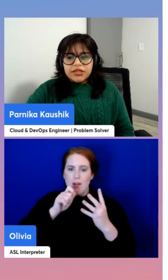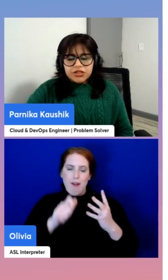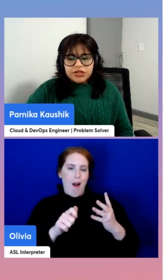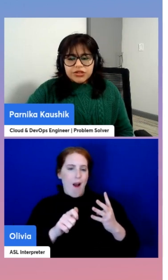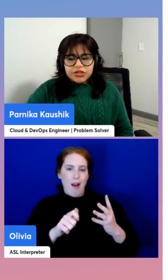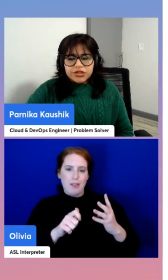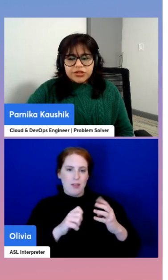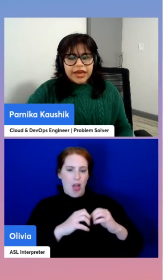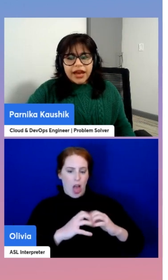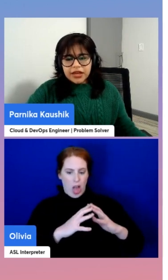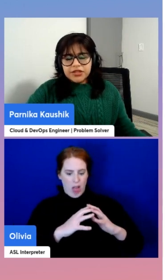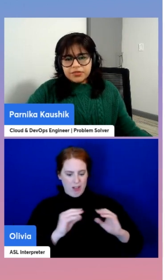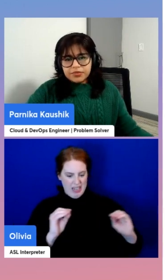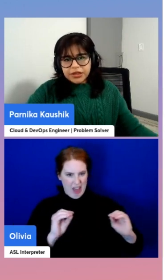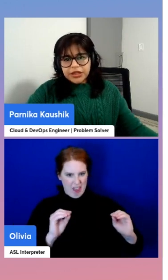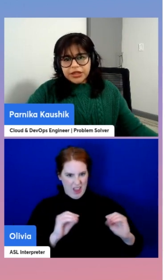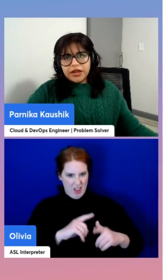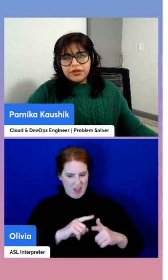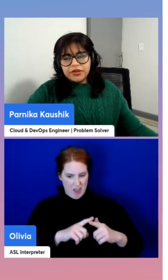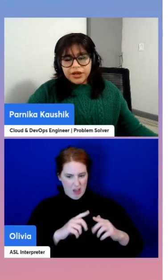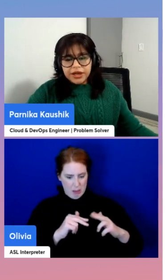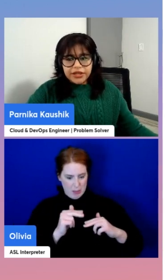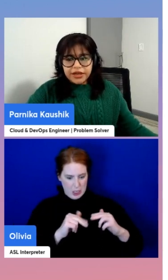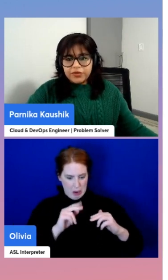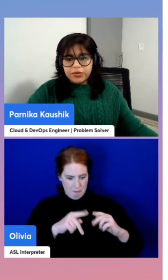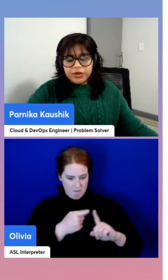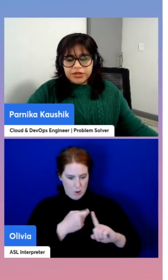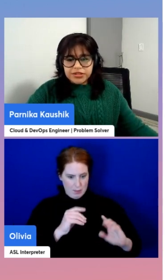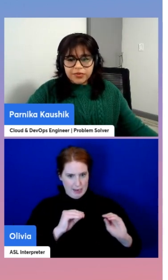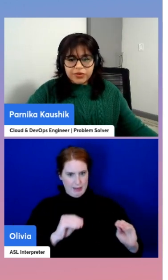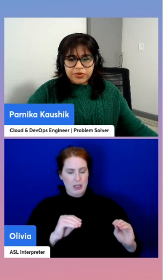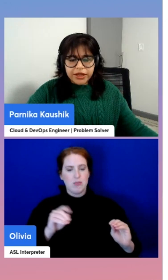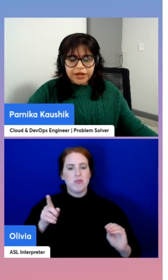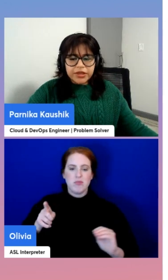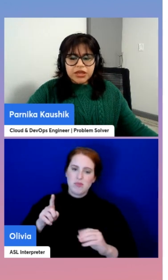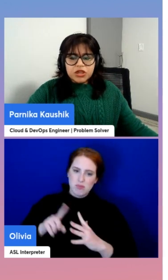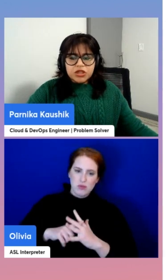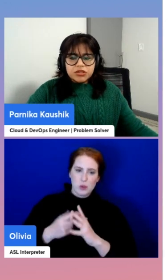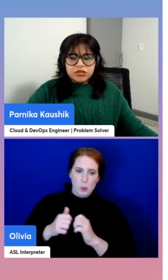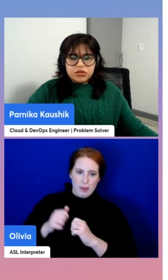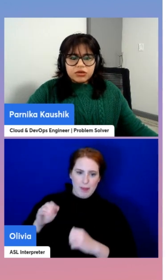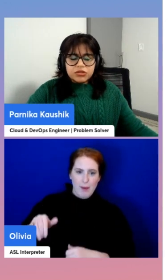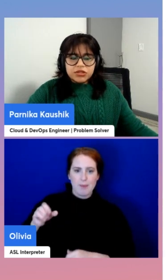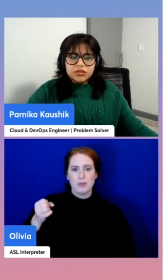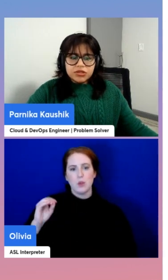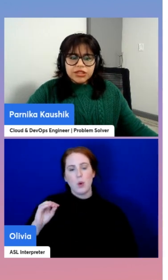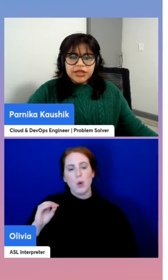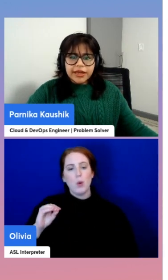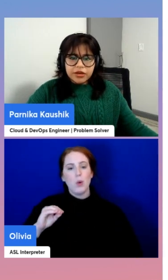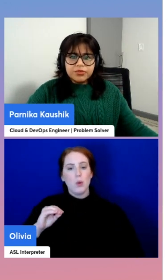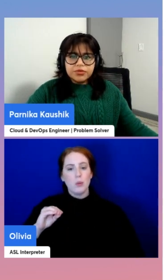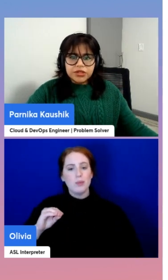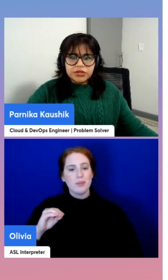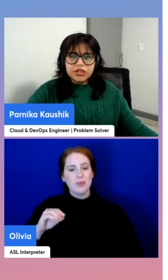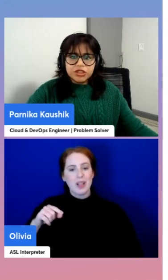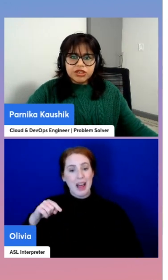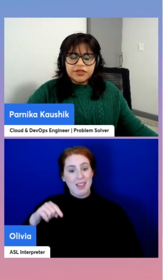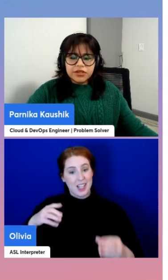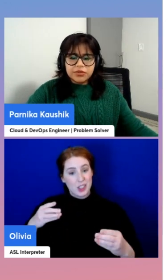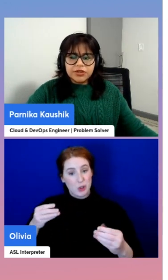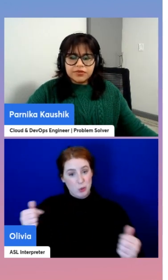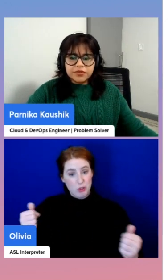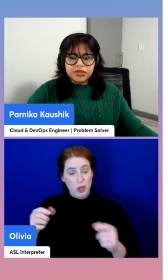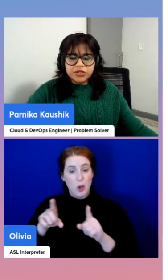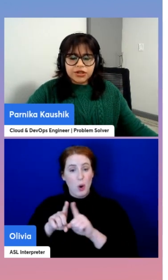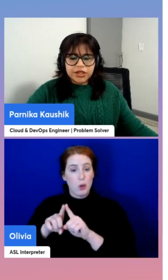As an engineer, security has to be on your mind at every point and step of the way. So the solution can help